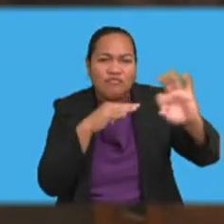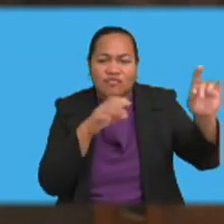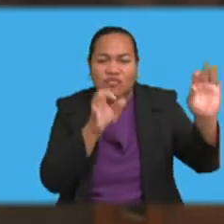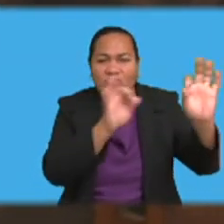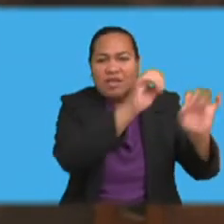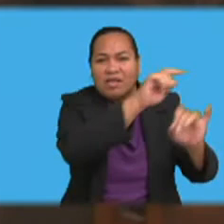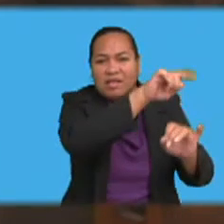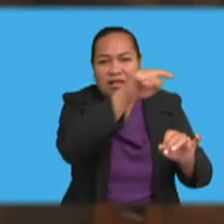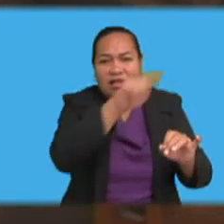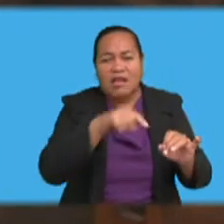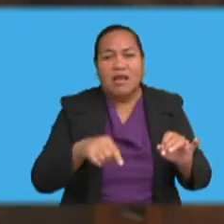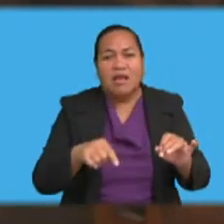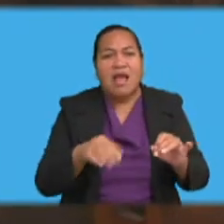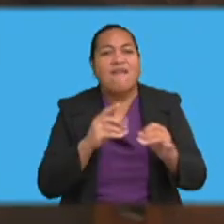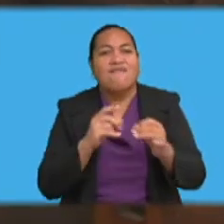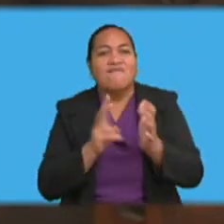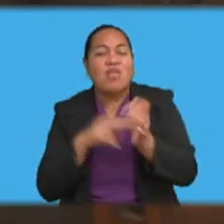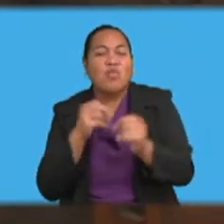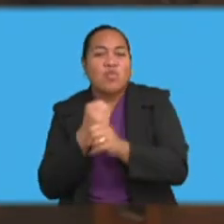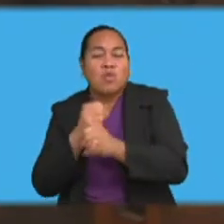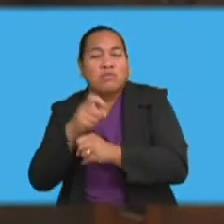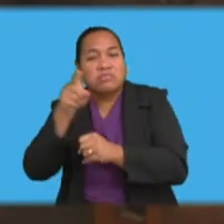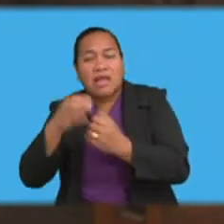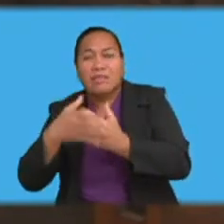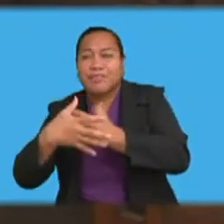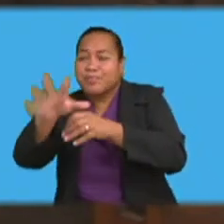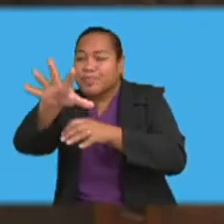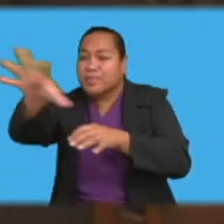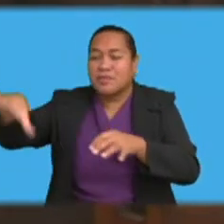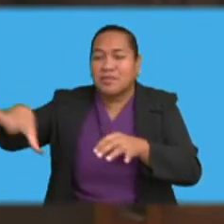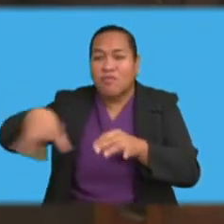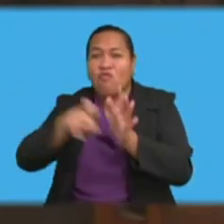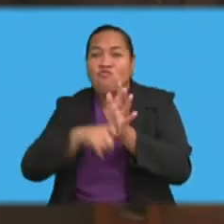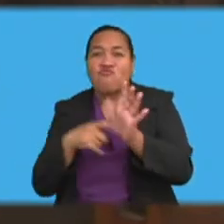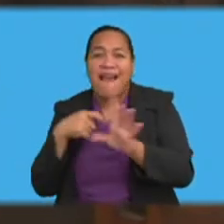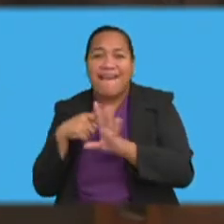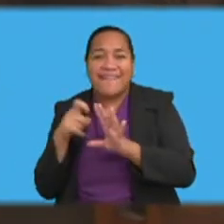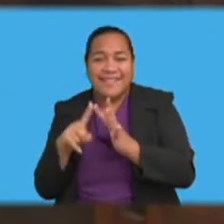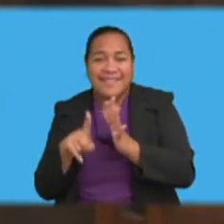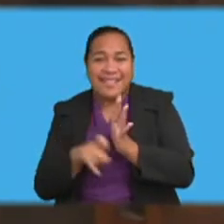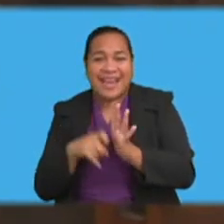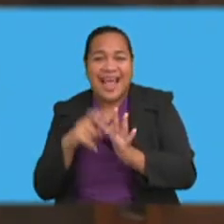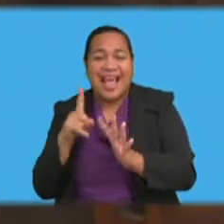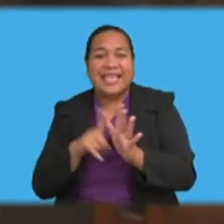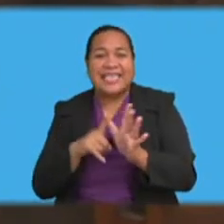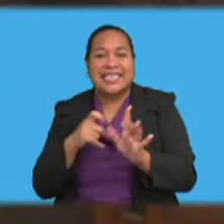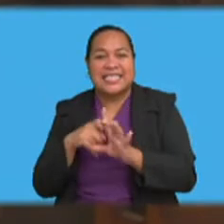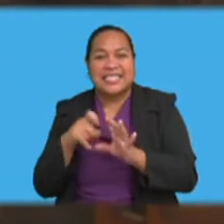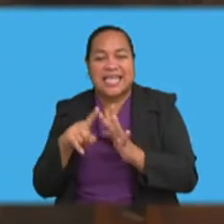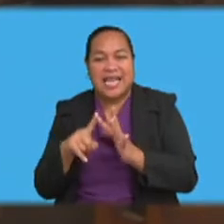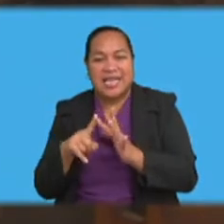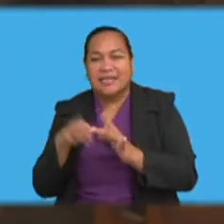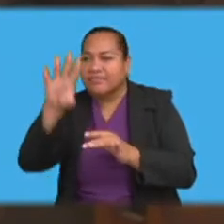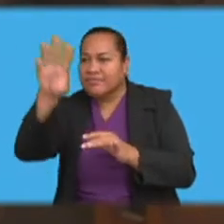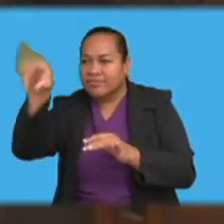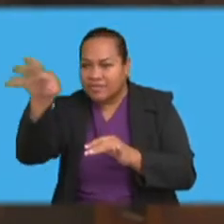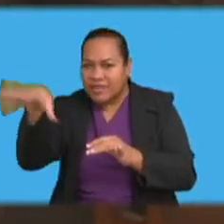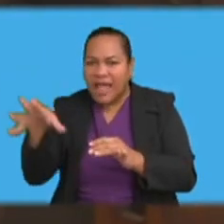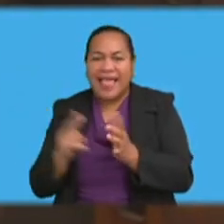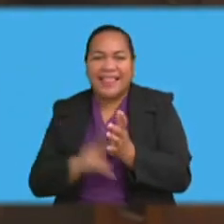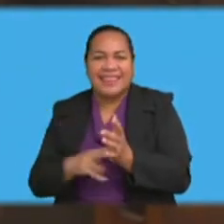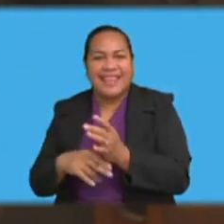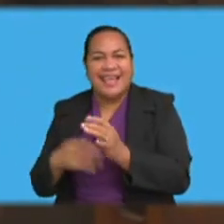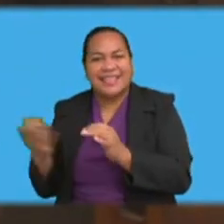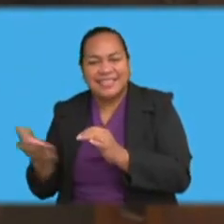Tavu, Monosavu, Matukola, large parts of Rakiraki, Mataiwai Levu, large parts of Tailevu, inner parts of Naitasiri,